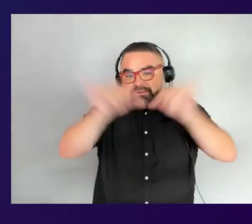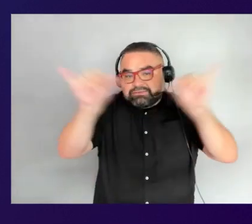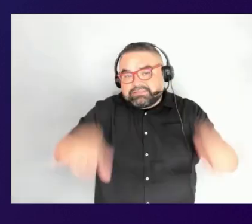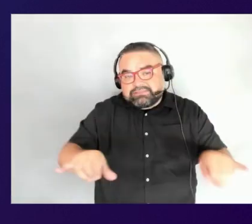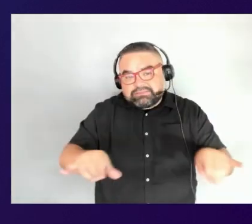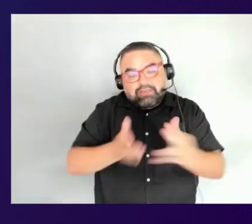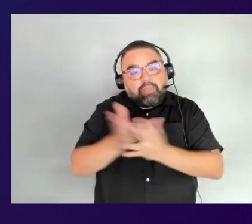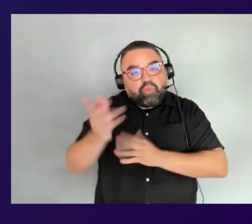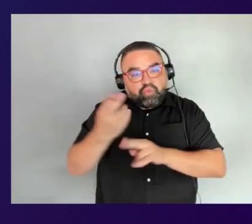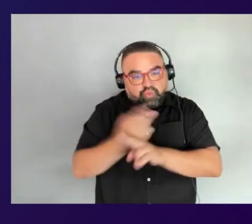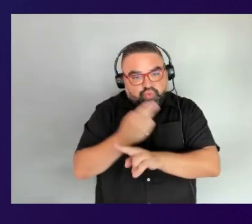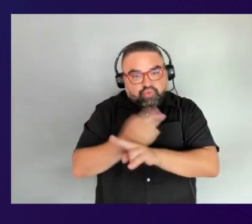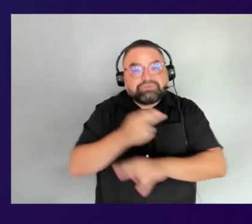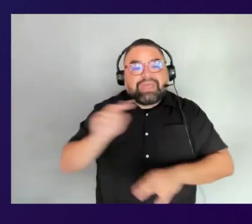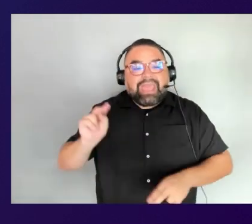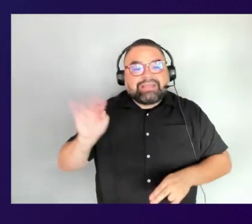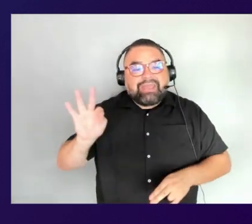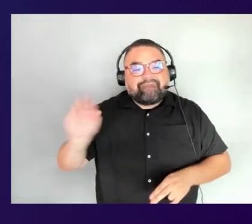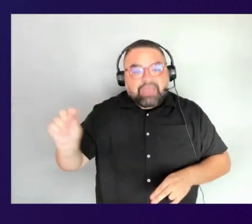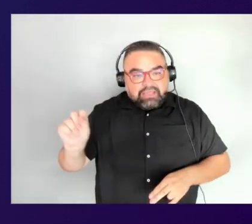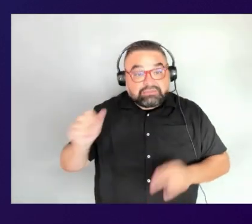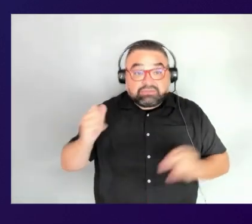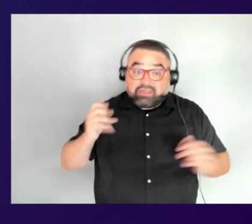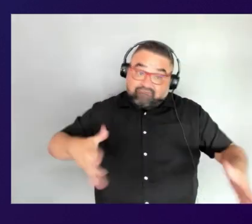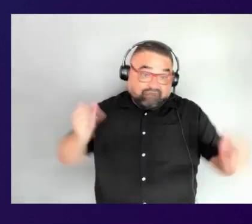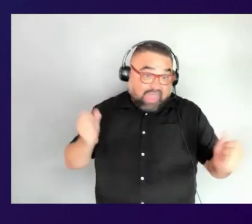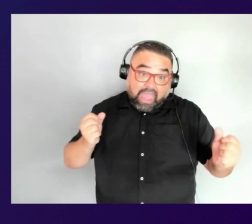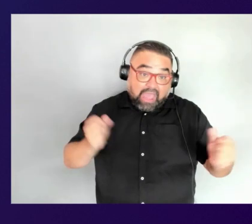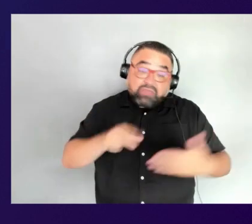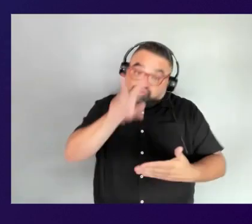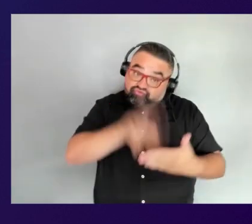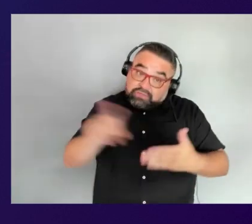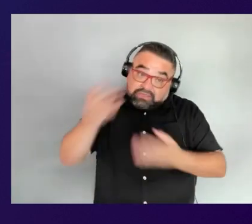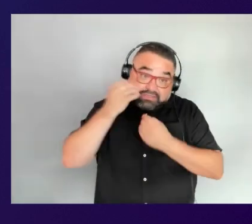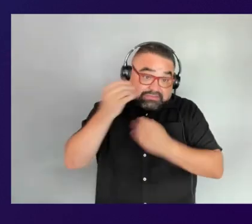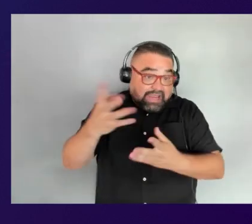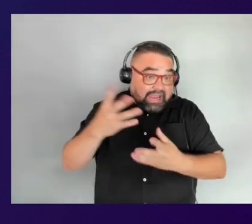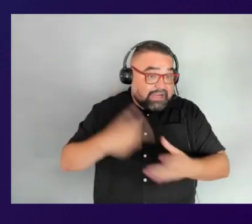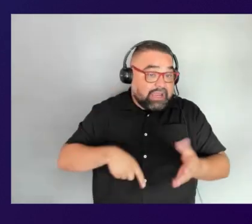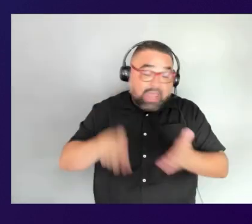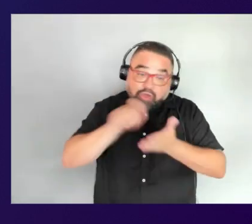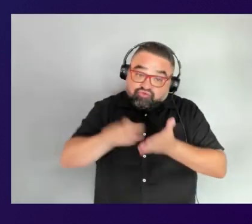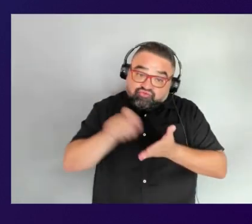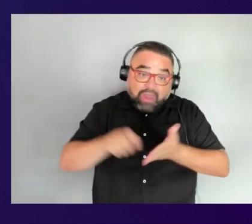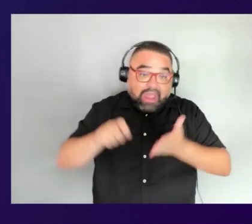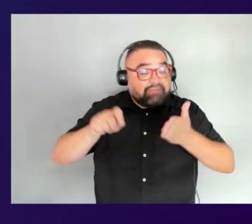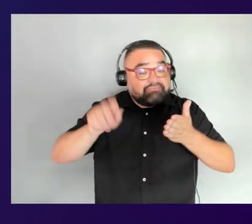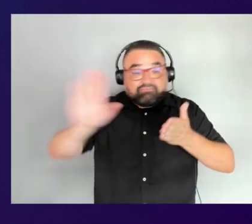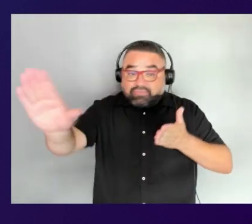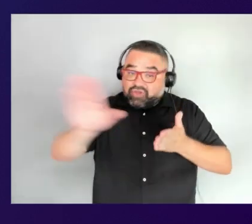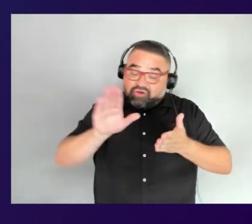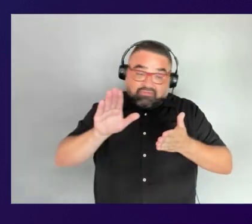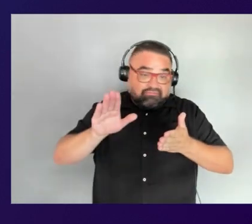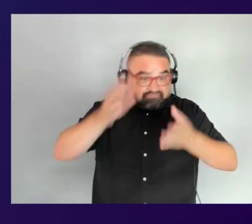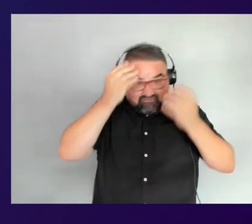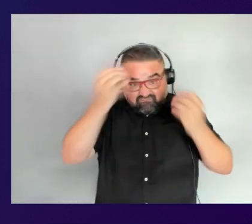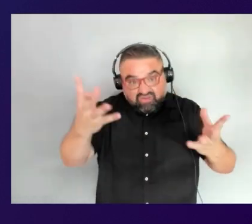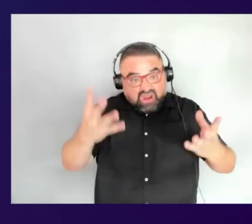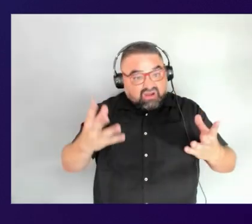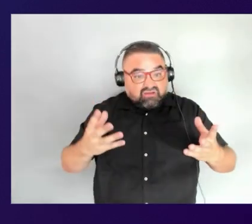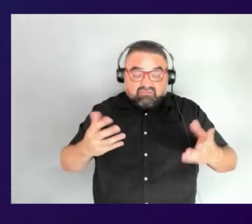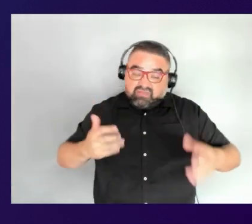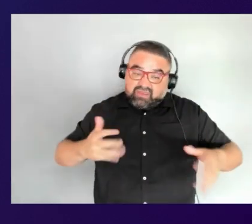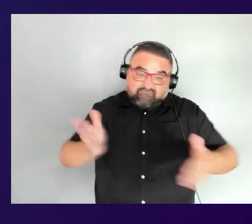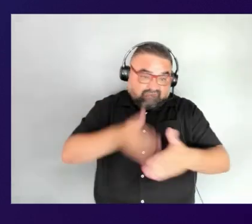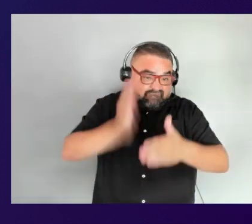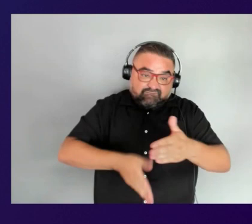that allows them to read their data, to write their data as quickly as possible, and finish their workloads as quickly as possible. And for a